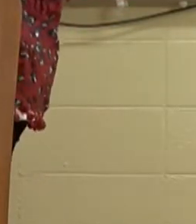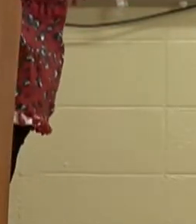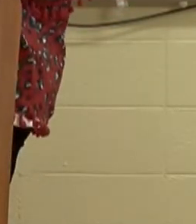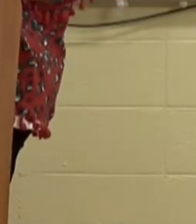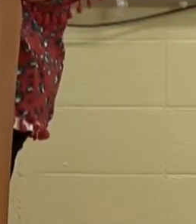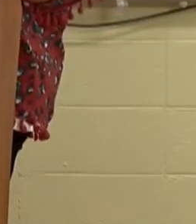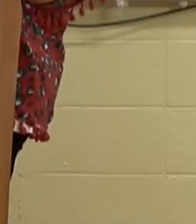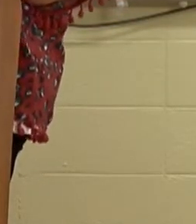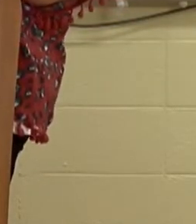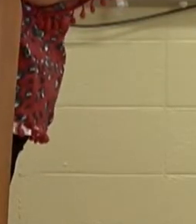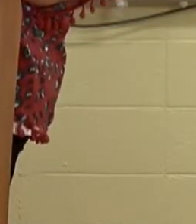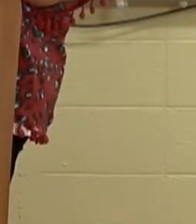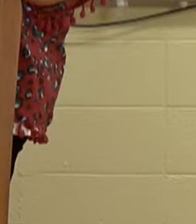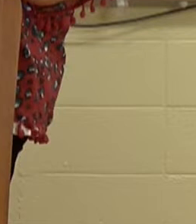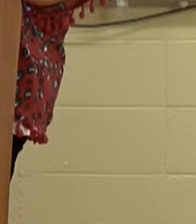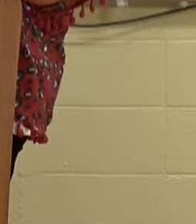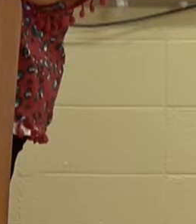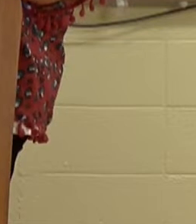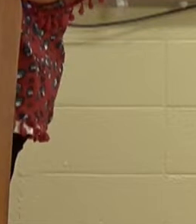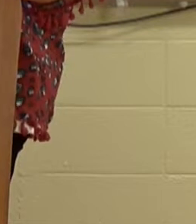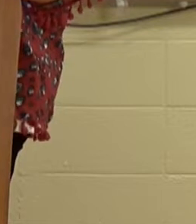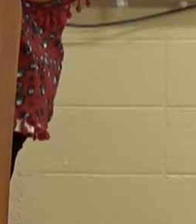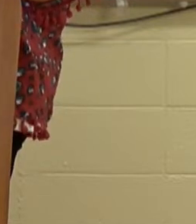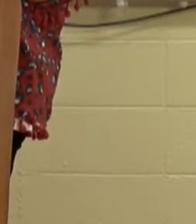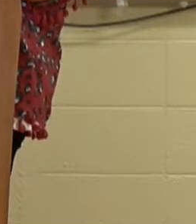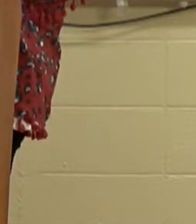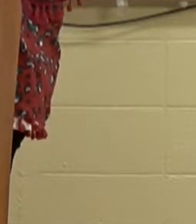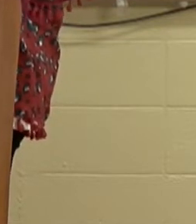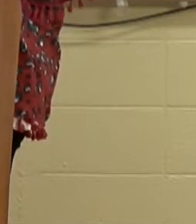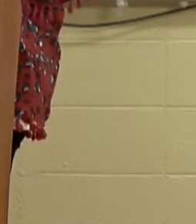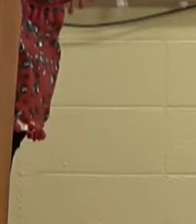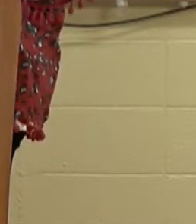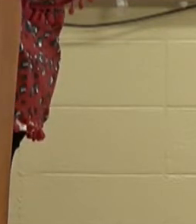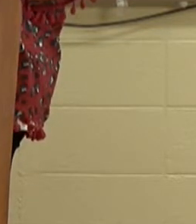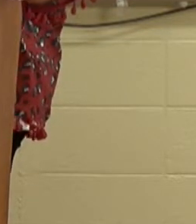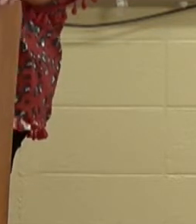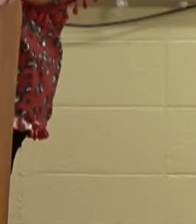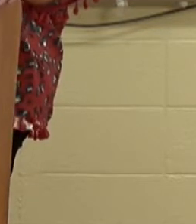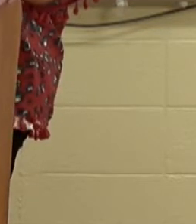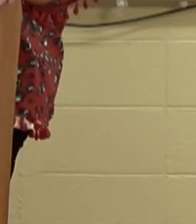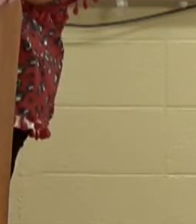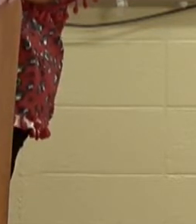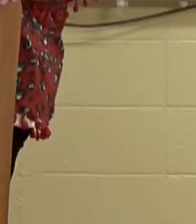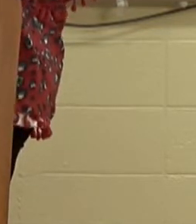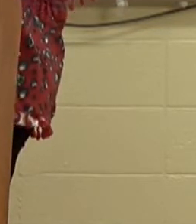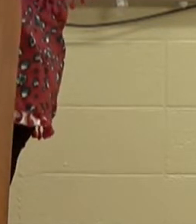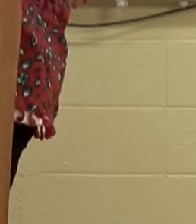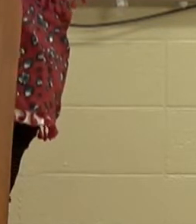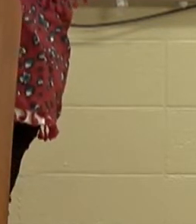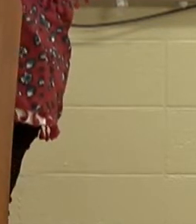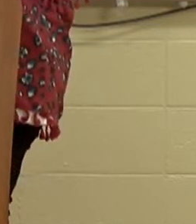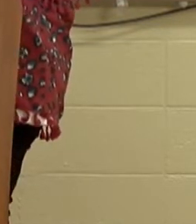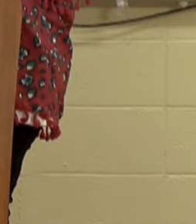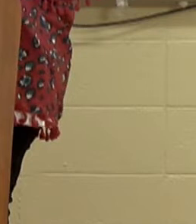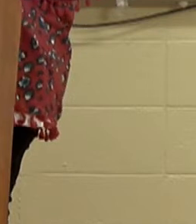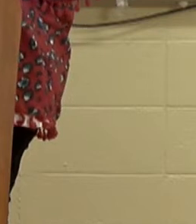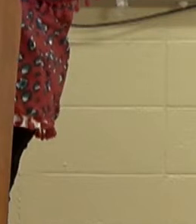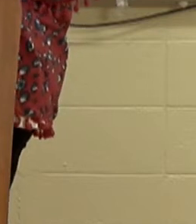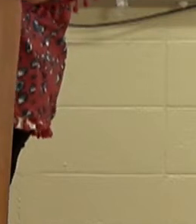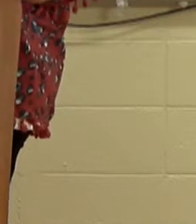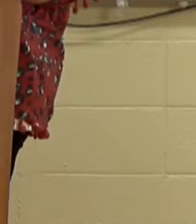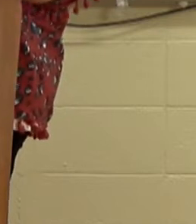it says that the student will be able to do. The students will be able to construct a scatter plot that compares two sets of